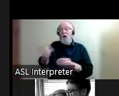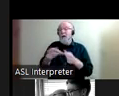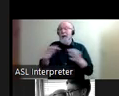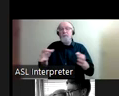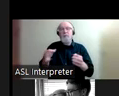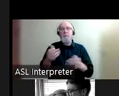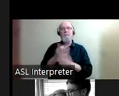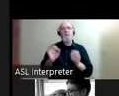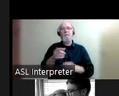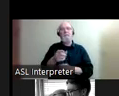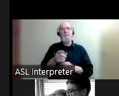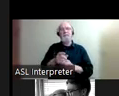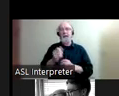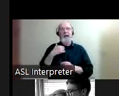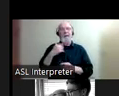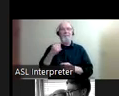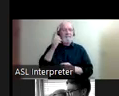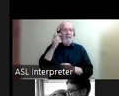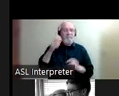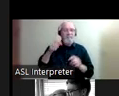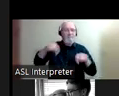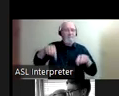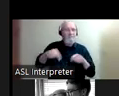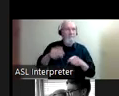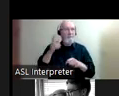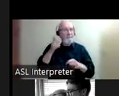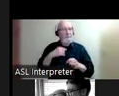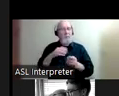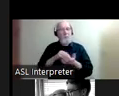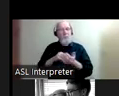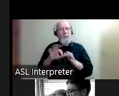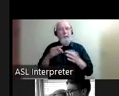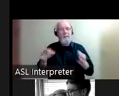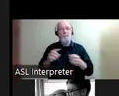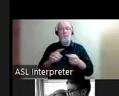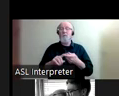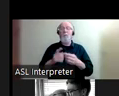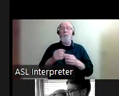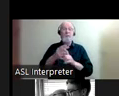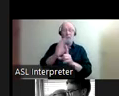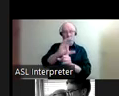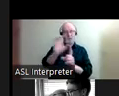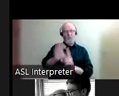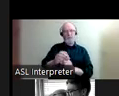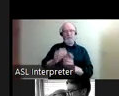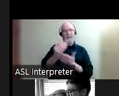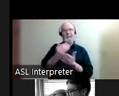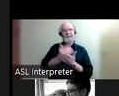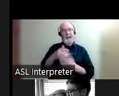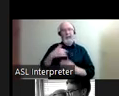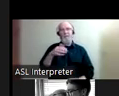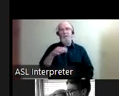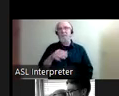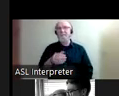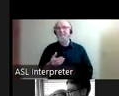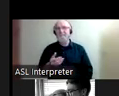There's audio lessons on there. There's language and culture lessons, as well as, you know, helping